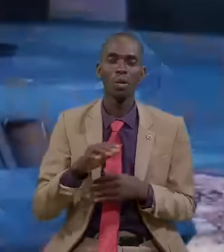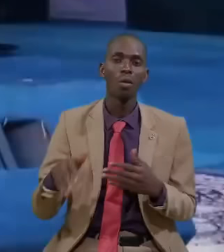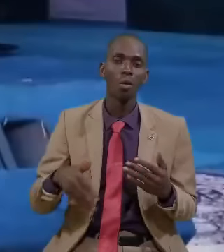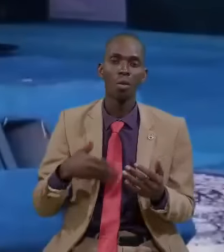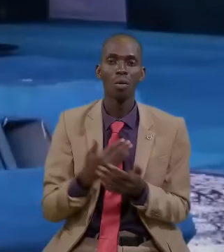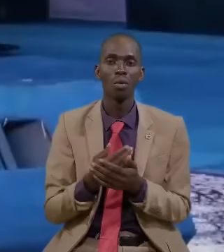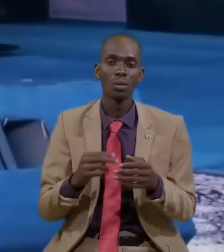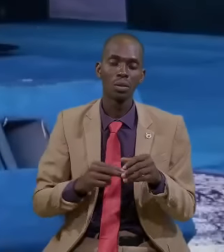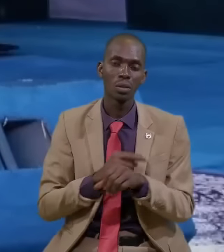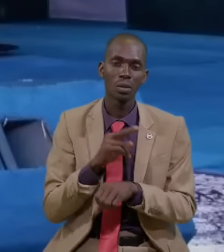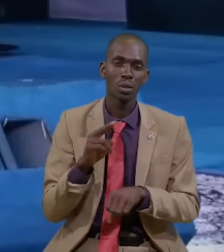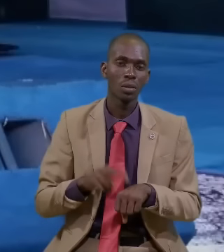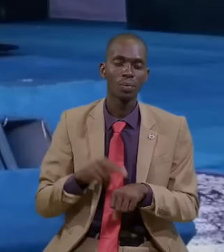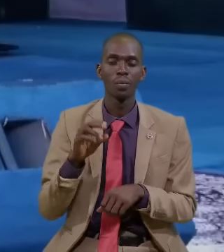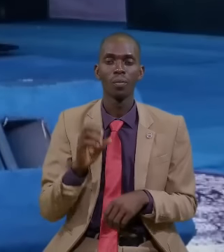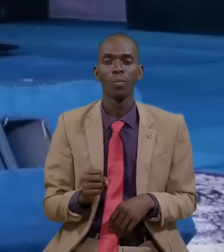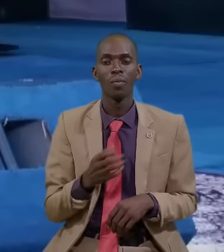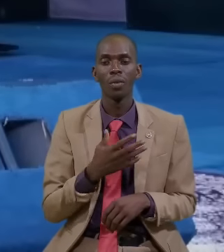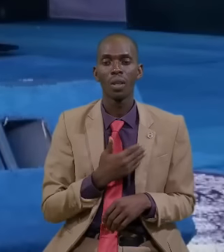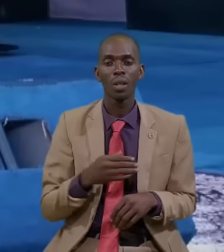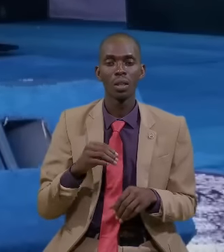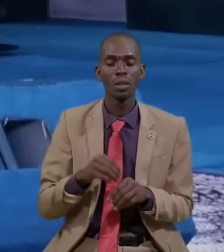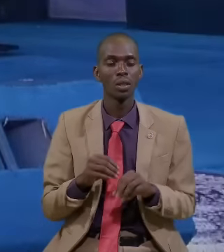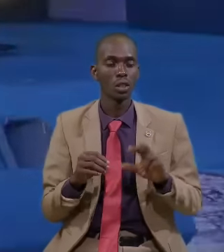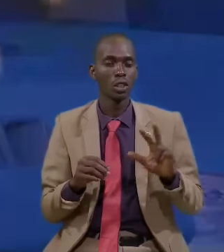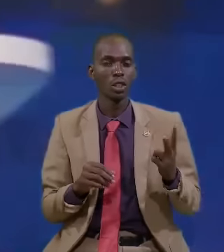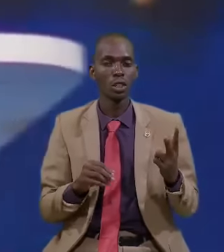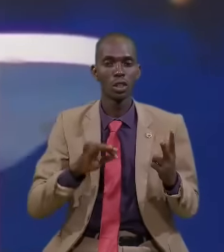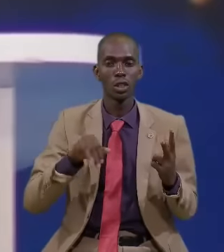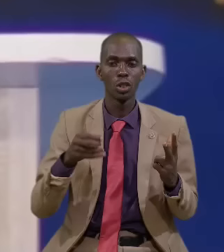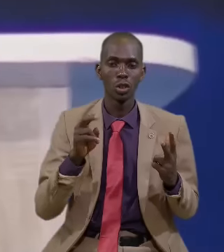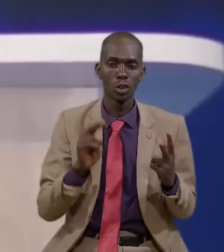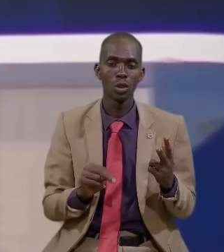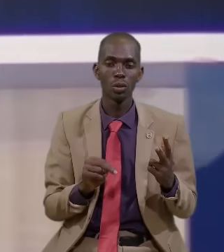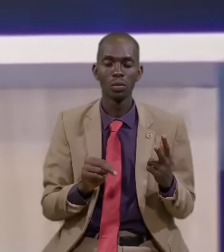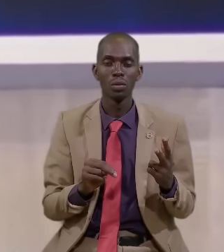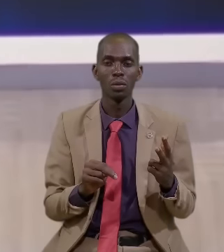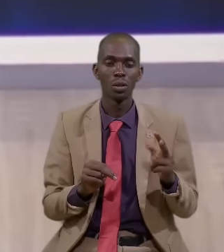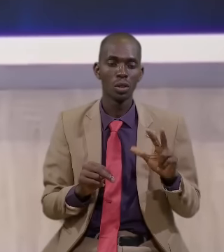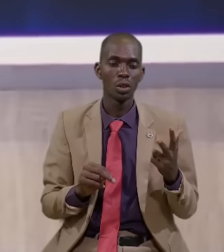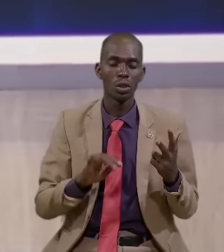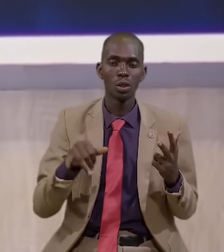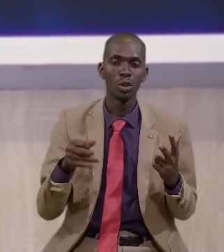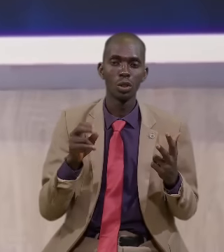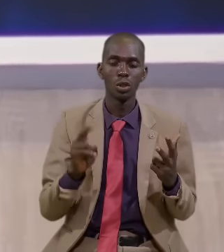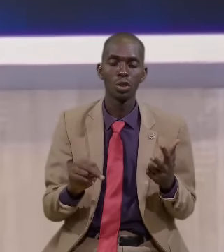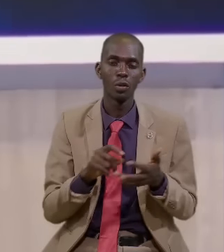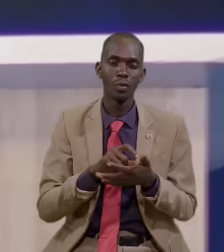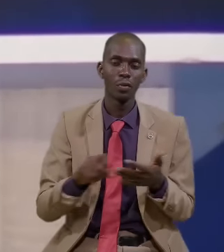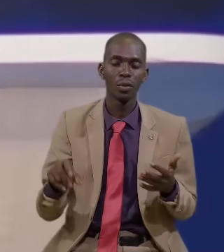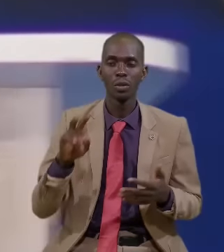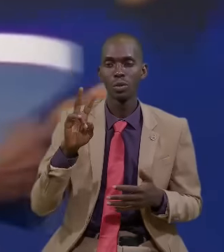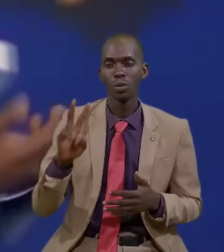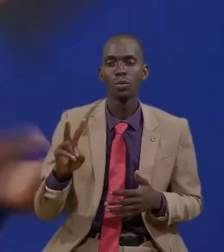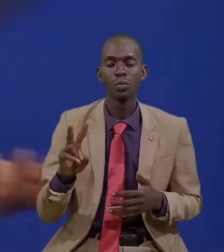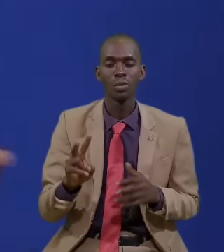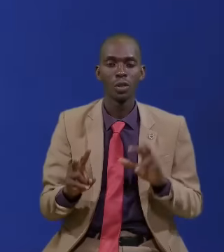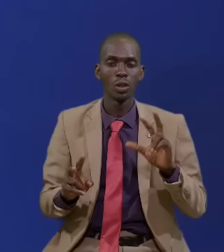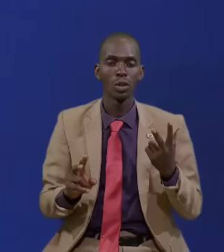nations. And then in 3 John, only one chapter there, verse 2. 3 John, reading from verse